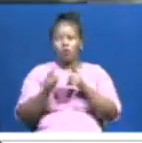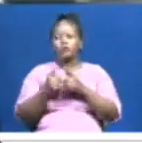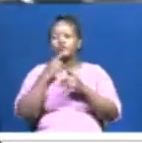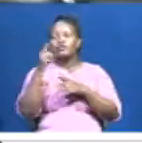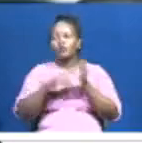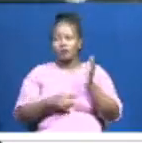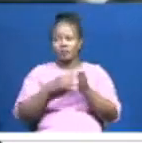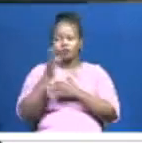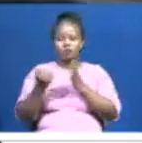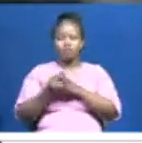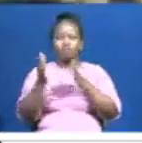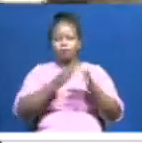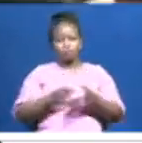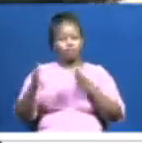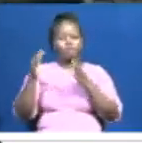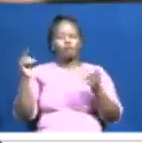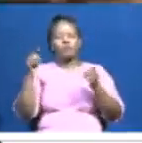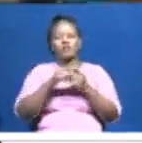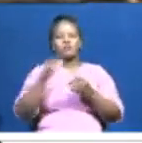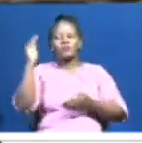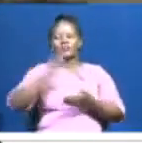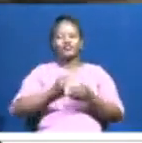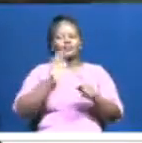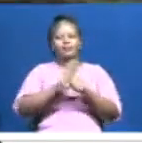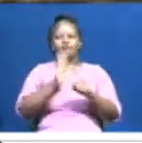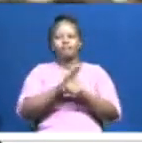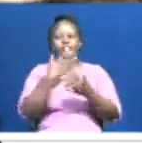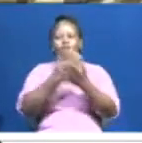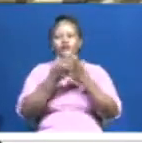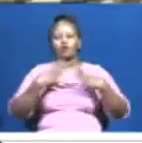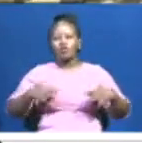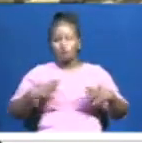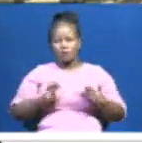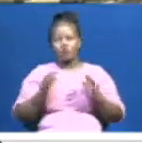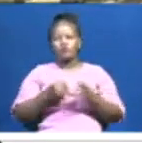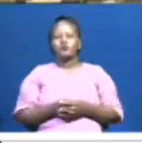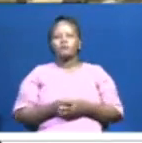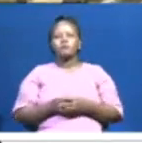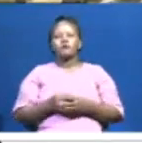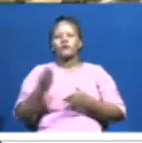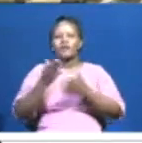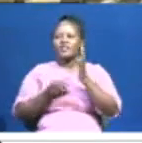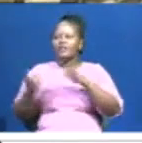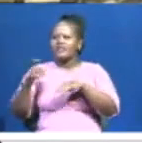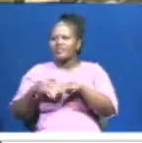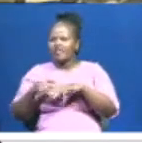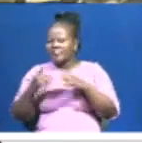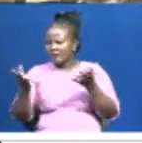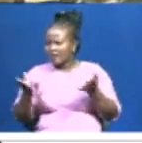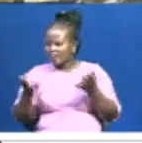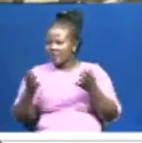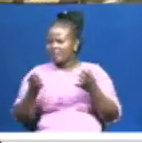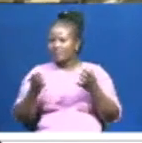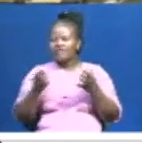hivyo ni kupunguzwa kwa msongamano ili kuwapa wafungwa hadhi yao ya kibinadamu. Sometimes coming into conflict with the law